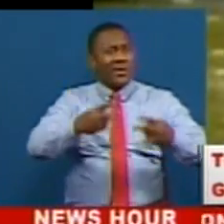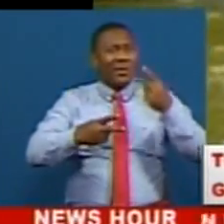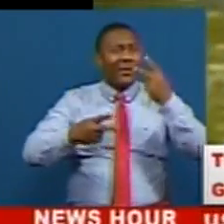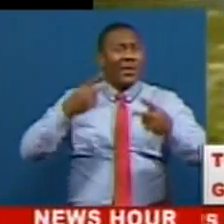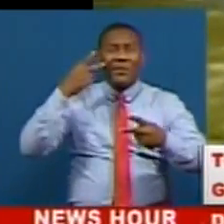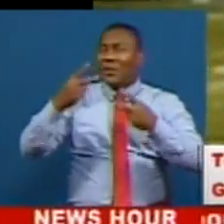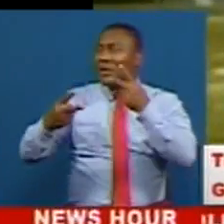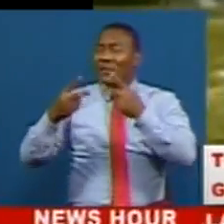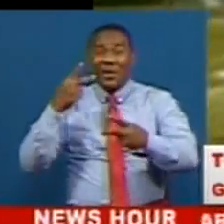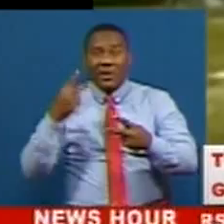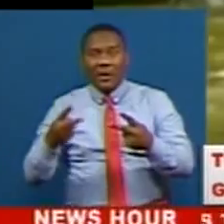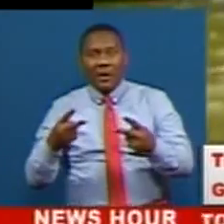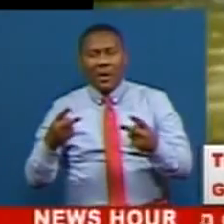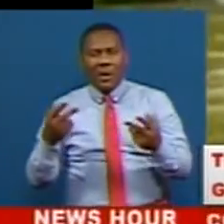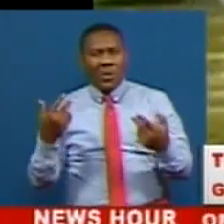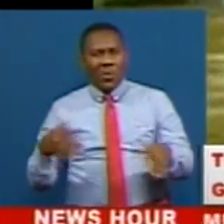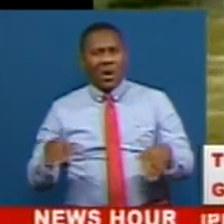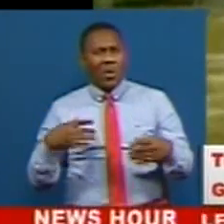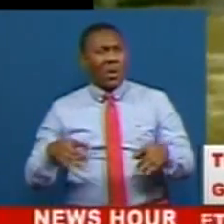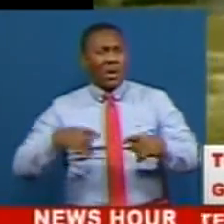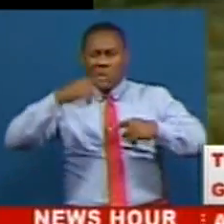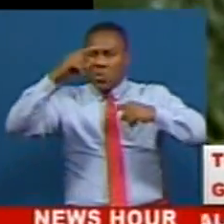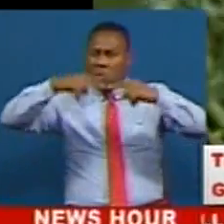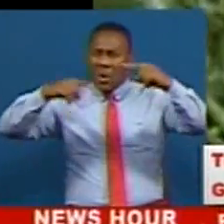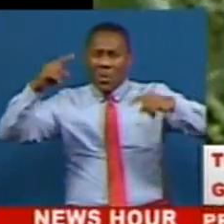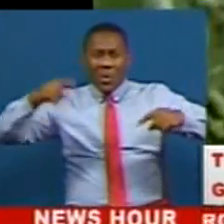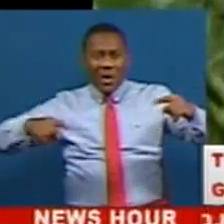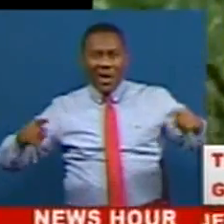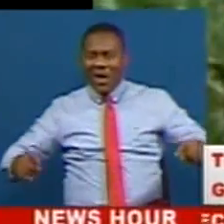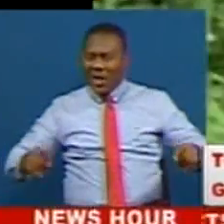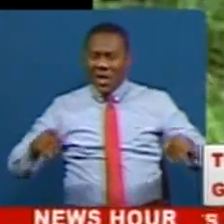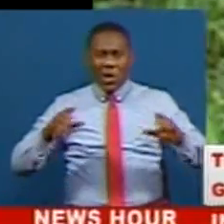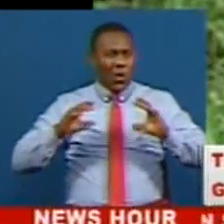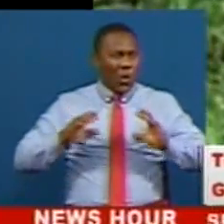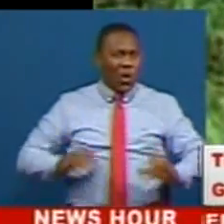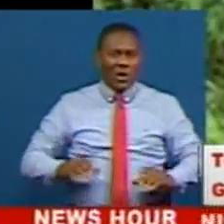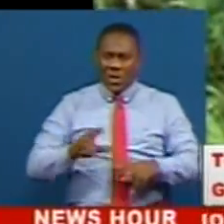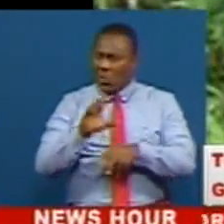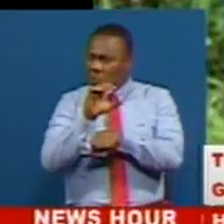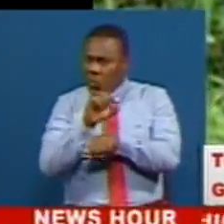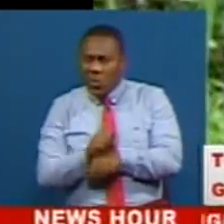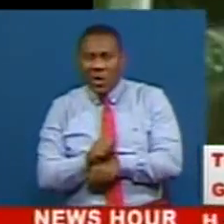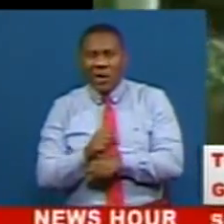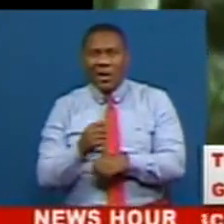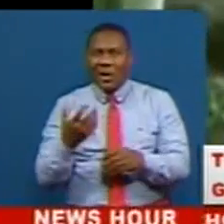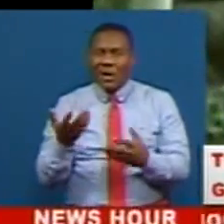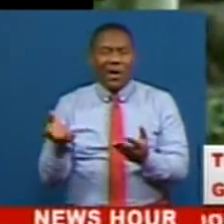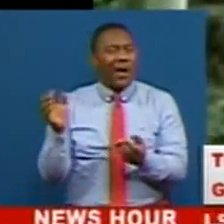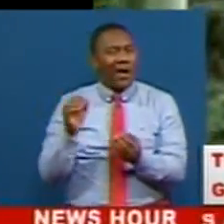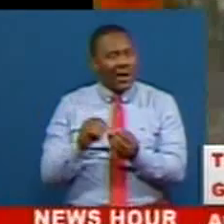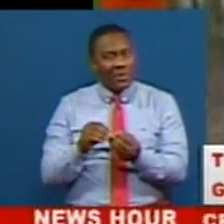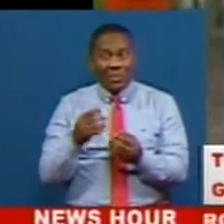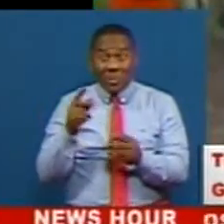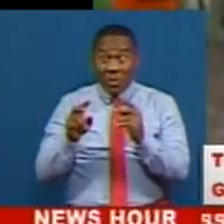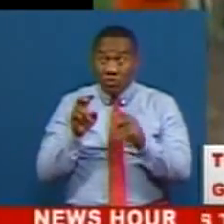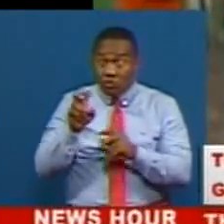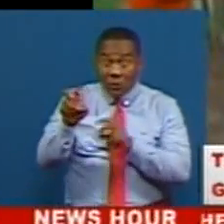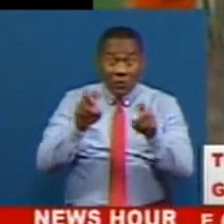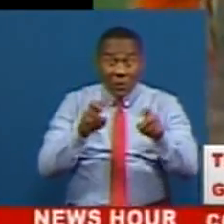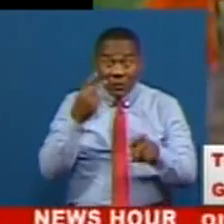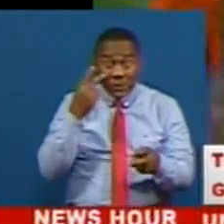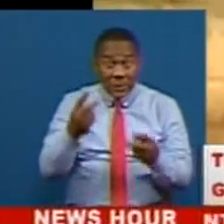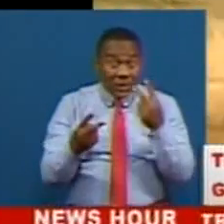potentials, Ghana's diverse cultural traditions also add value to the country's tourism potential.